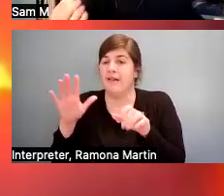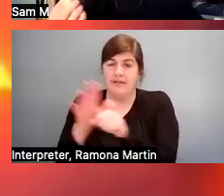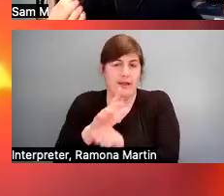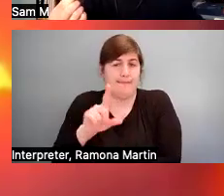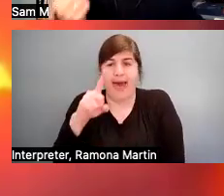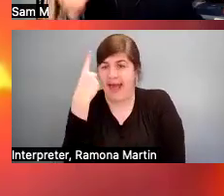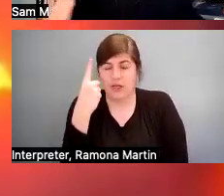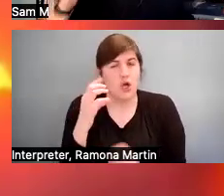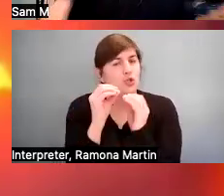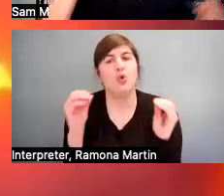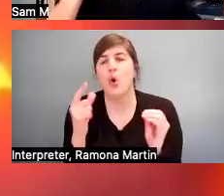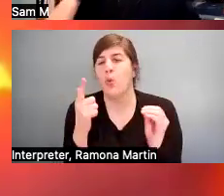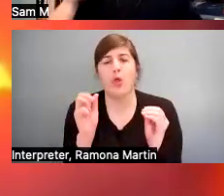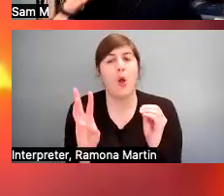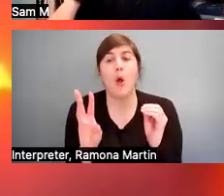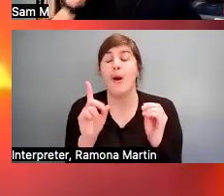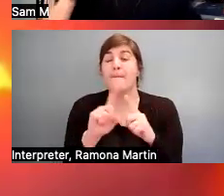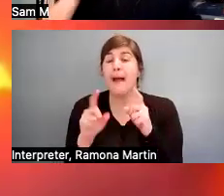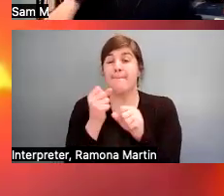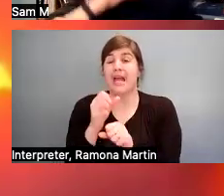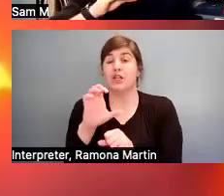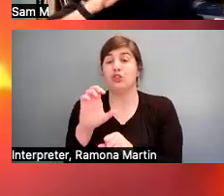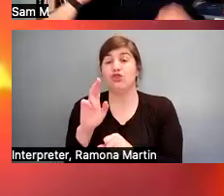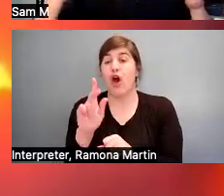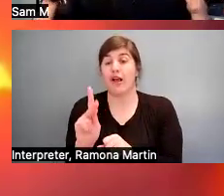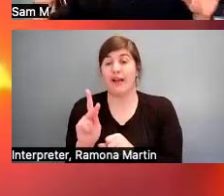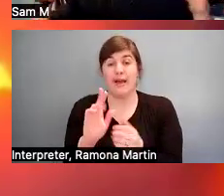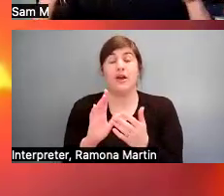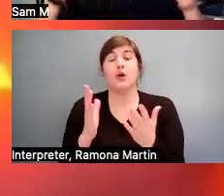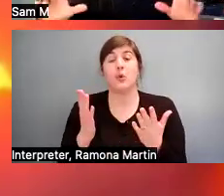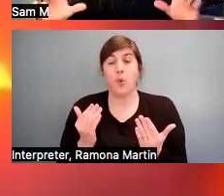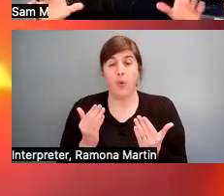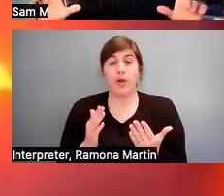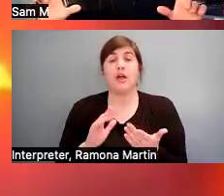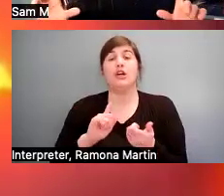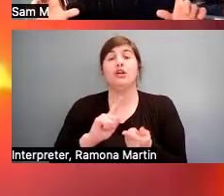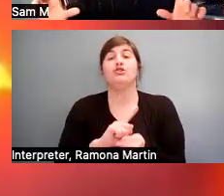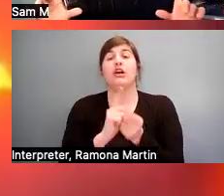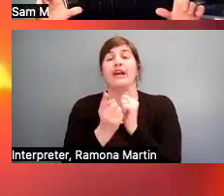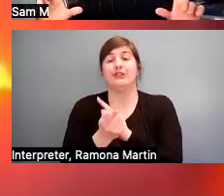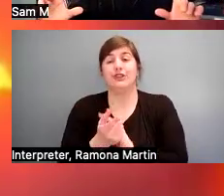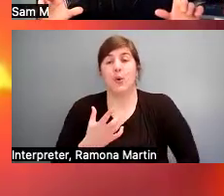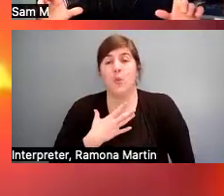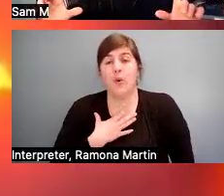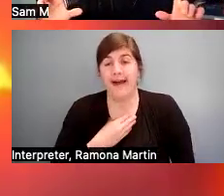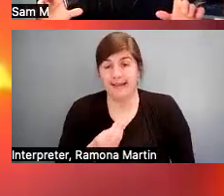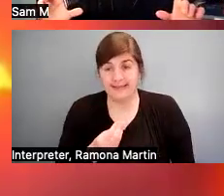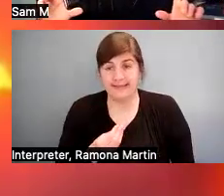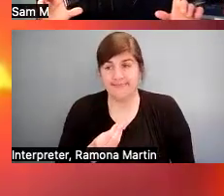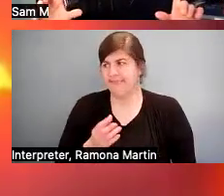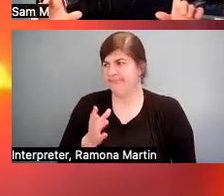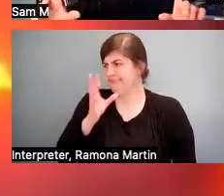doesn't glow. But because then it's made of chalk, when it cools down, it turns white. that's so